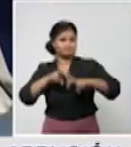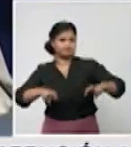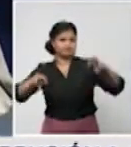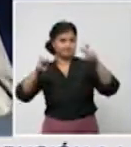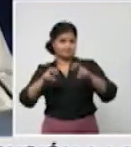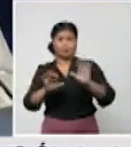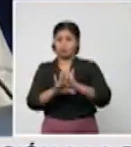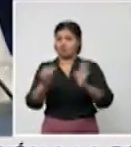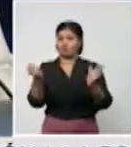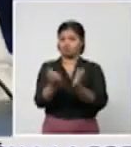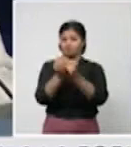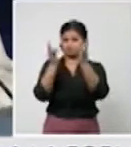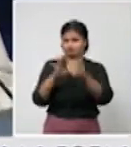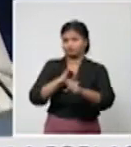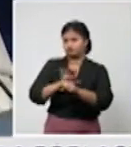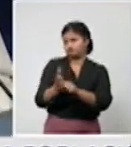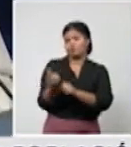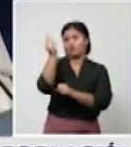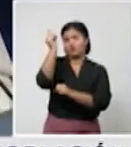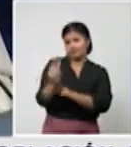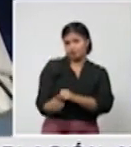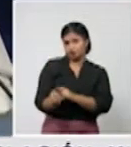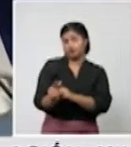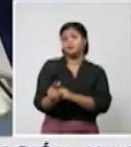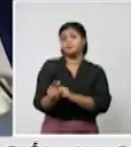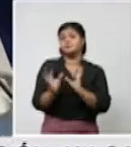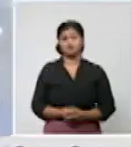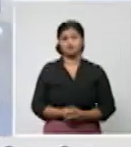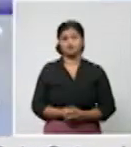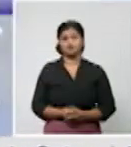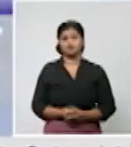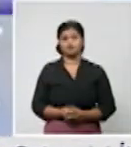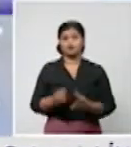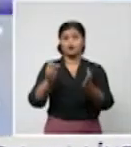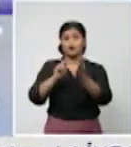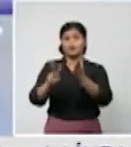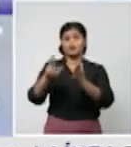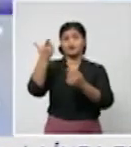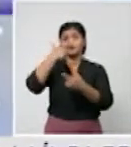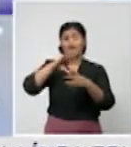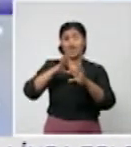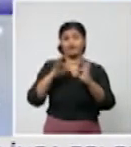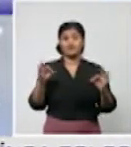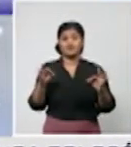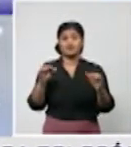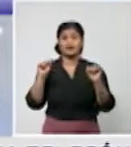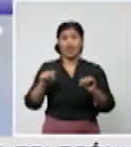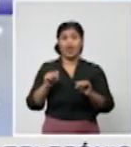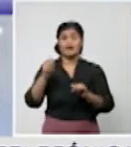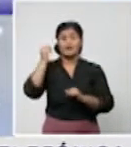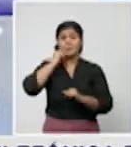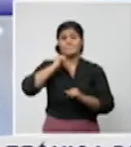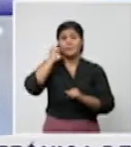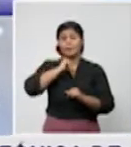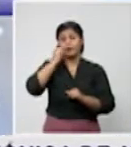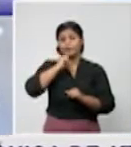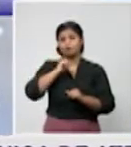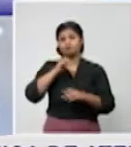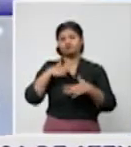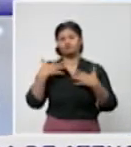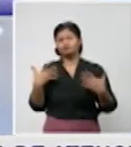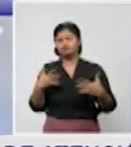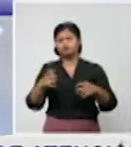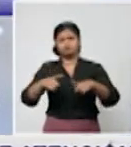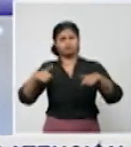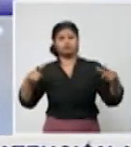With this behavior, until yesterday, the incidence rate per 100,000 inhabitants in our country increases from 1.65